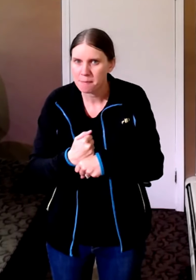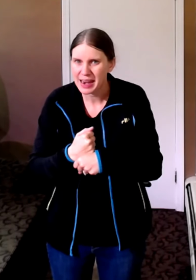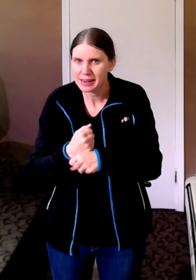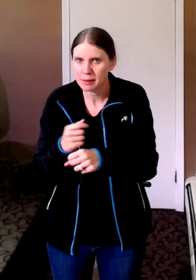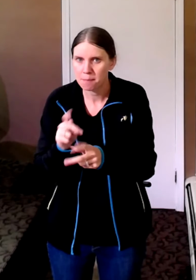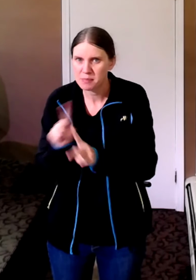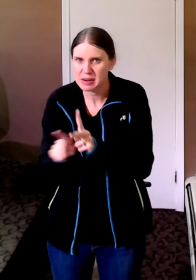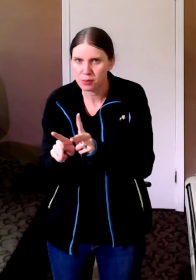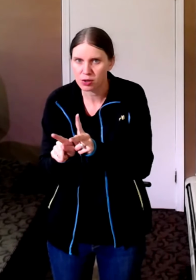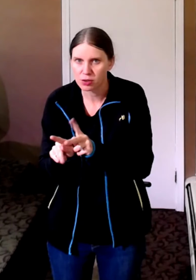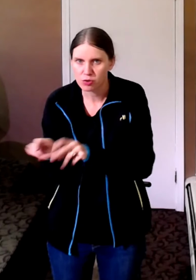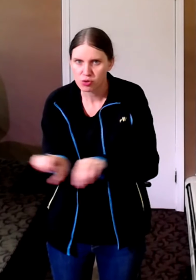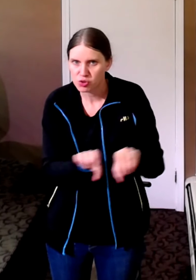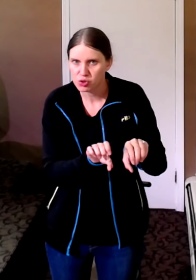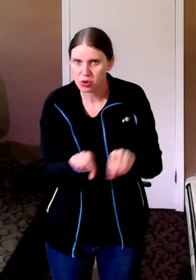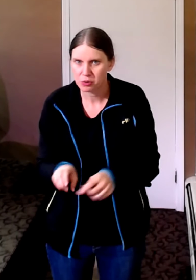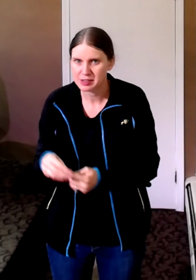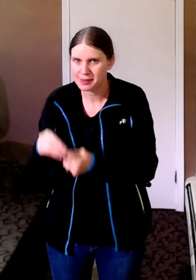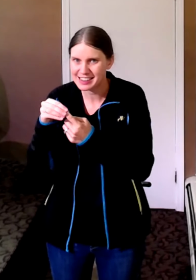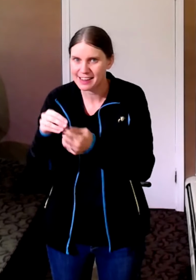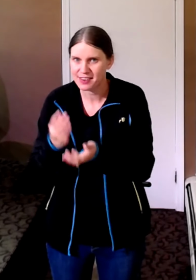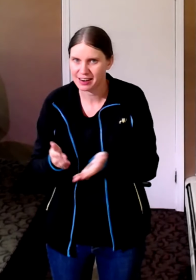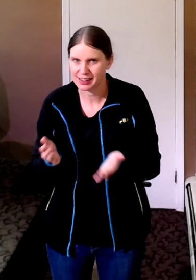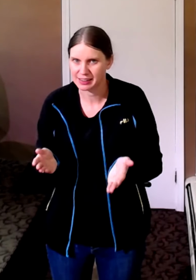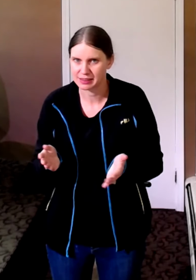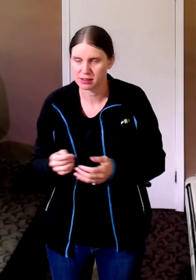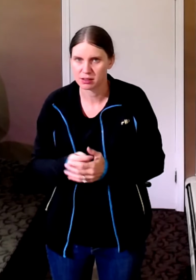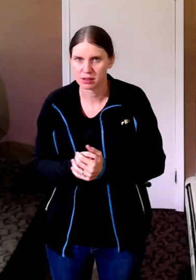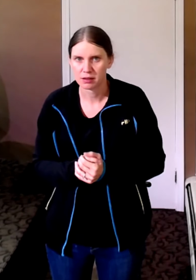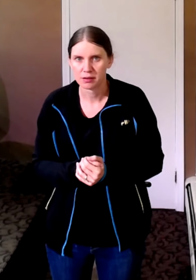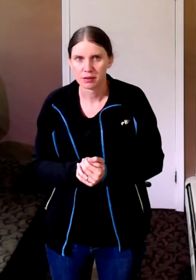people do certain things.